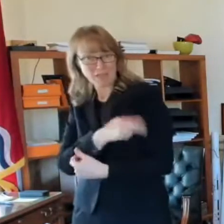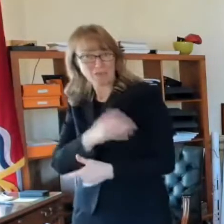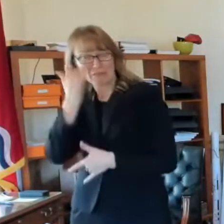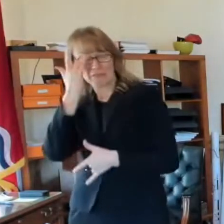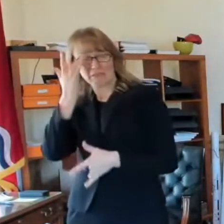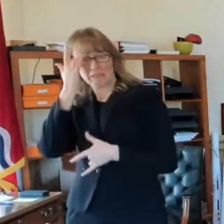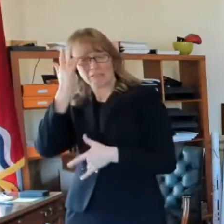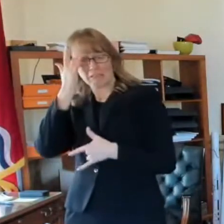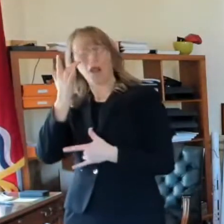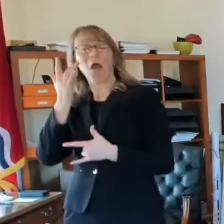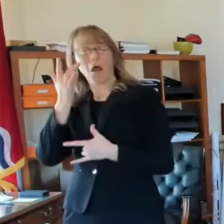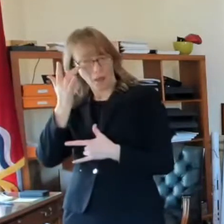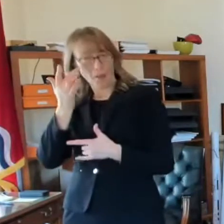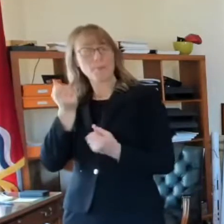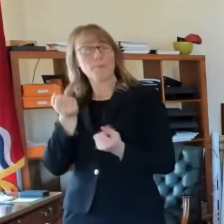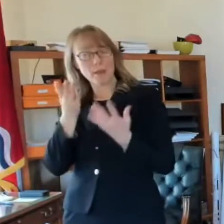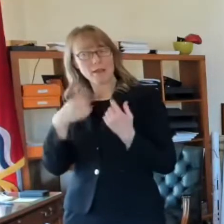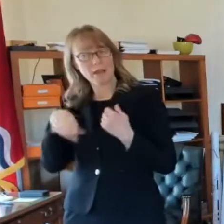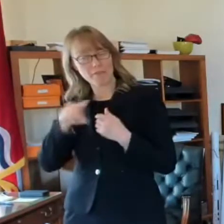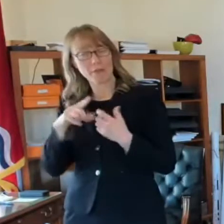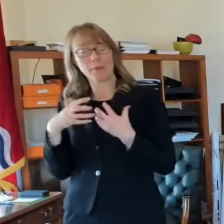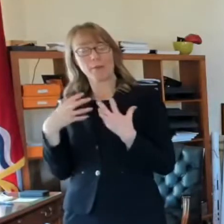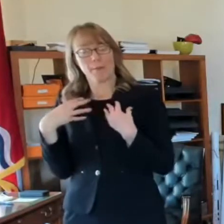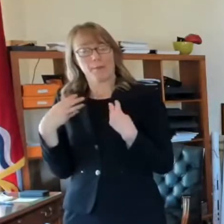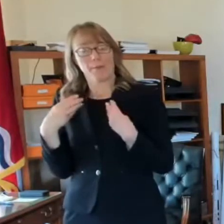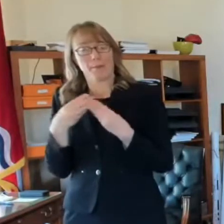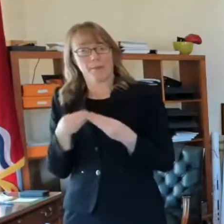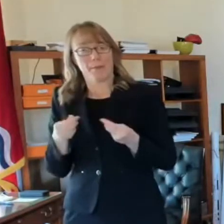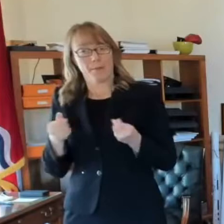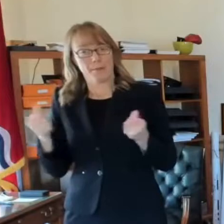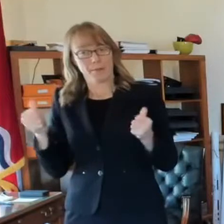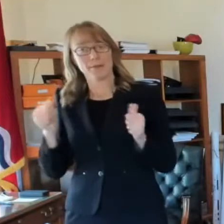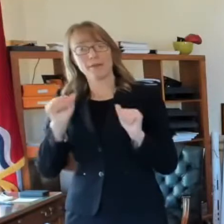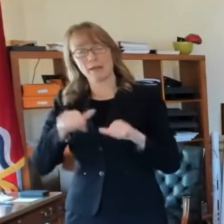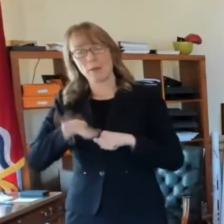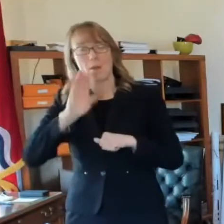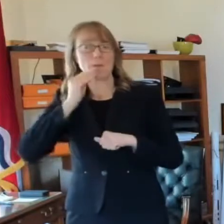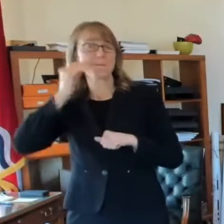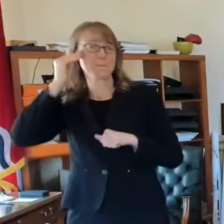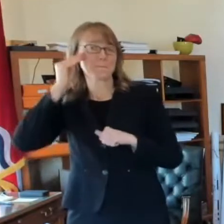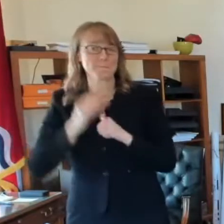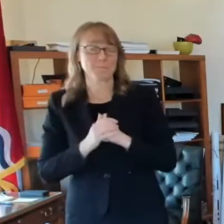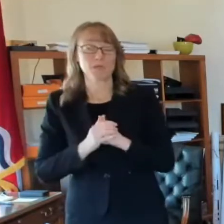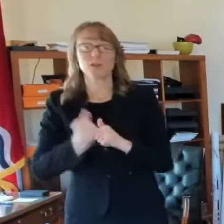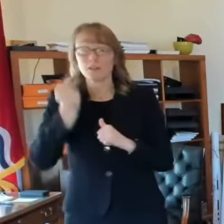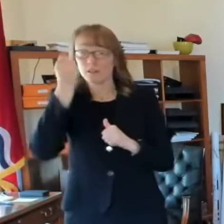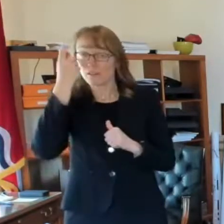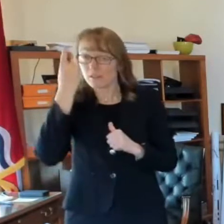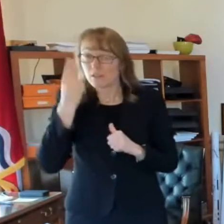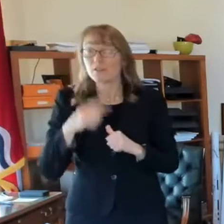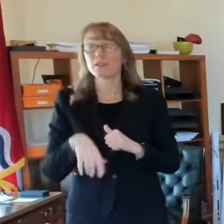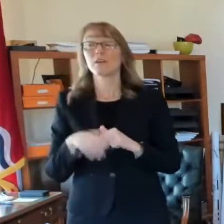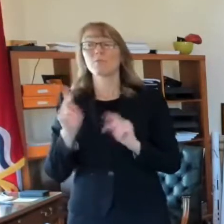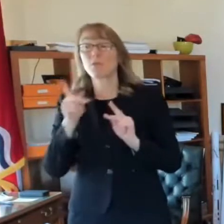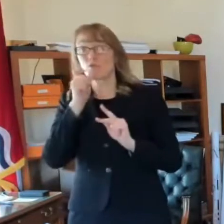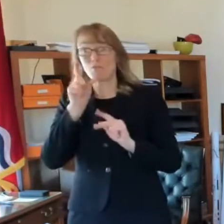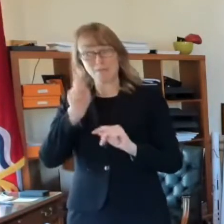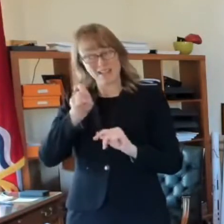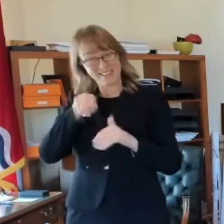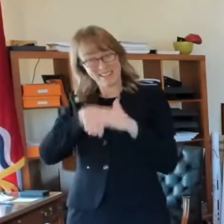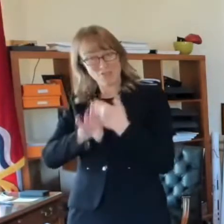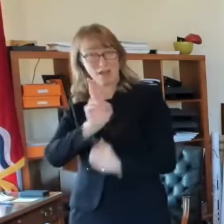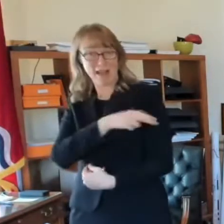But we know that folks that actually have to be admitted to the hospital are extremely ill with COVID. So